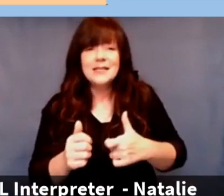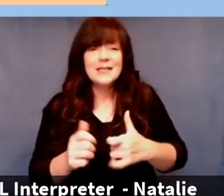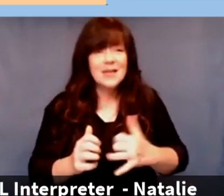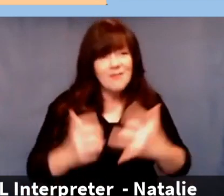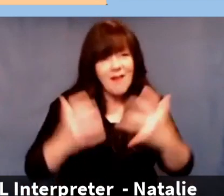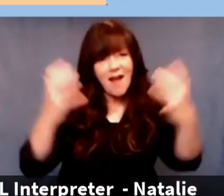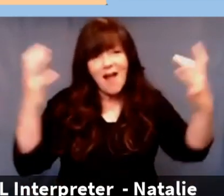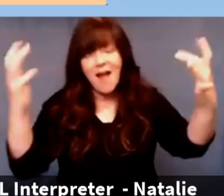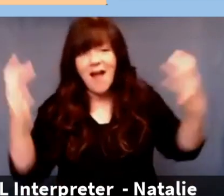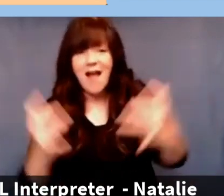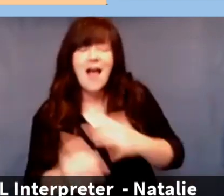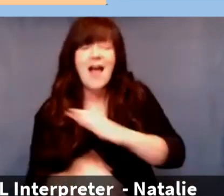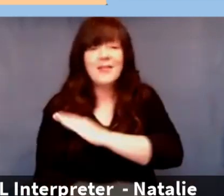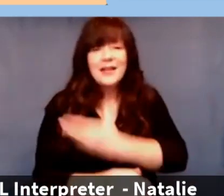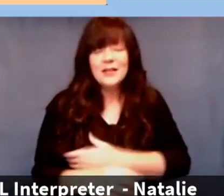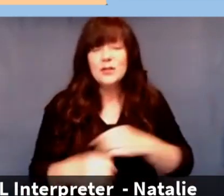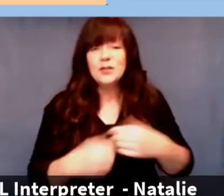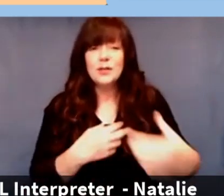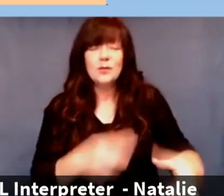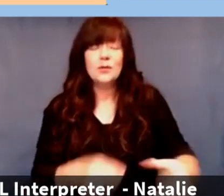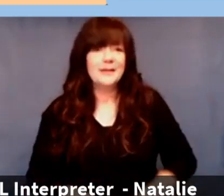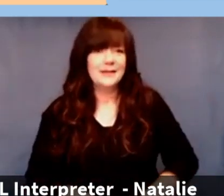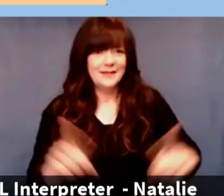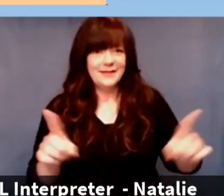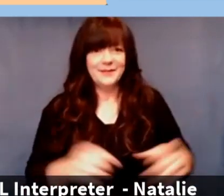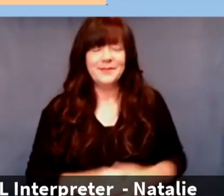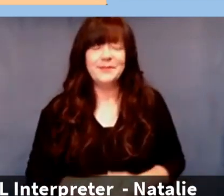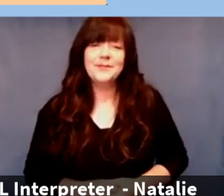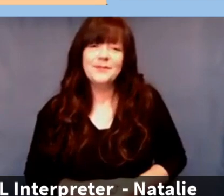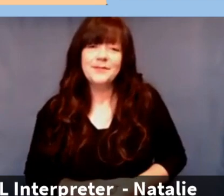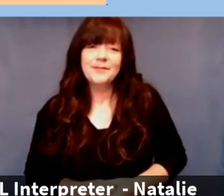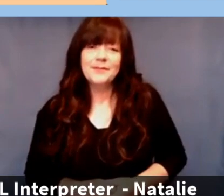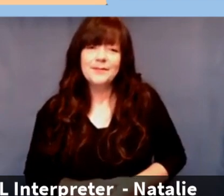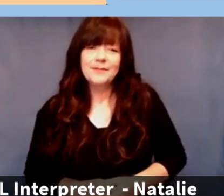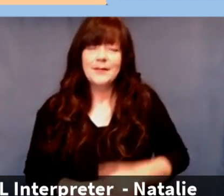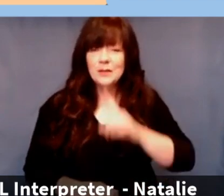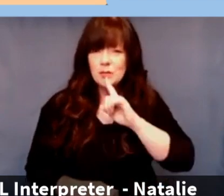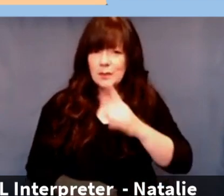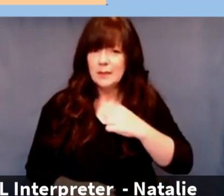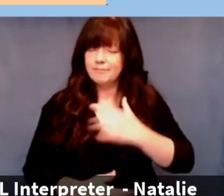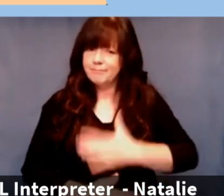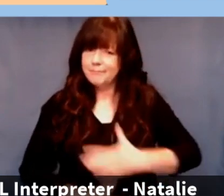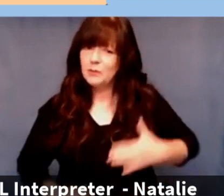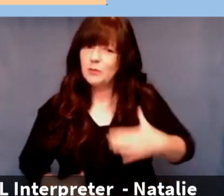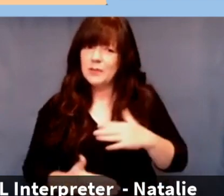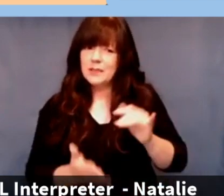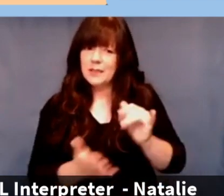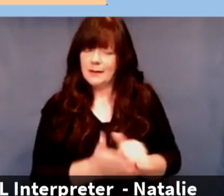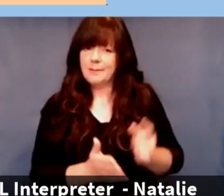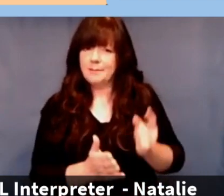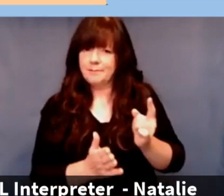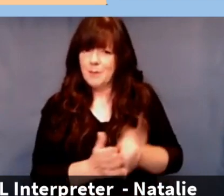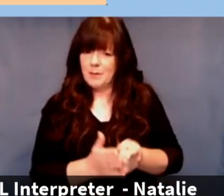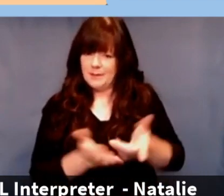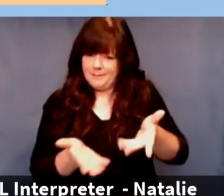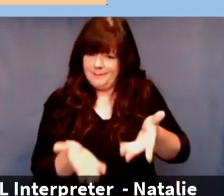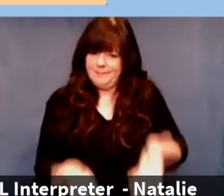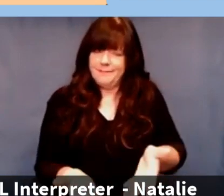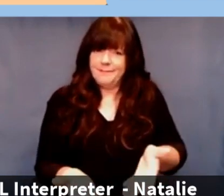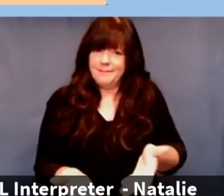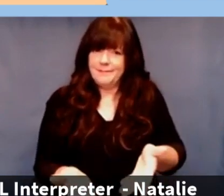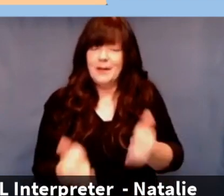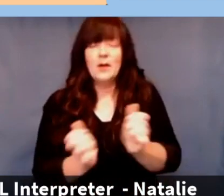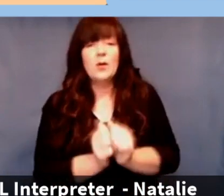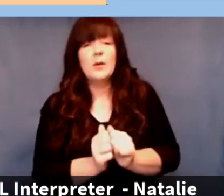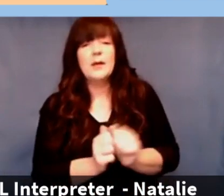the energy in the room is so different. Yeah. Really appreciated being there and like being there with